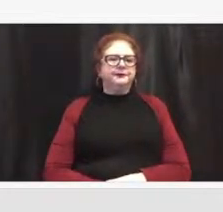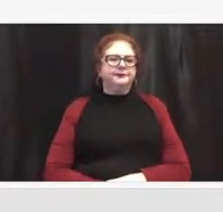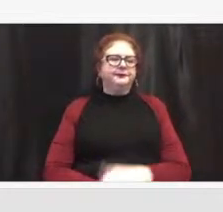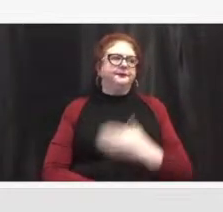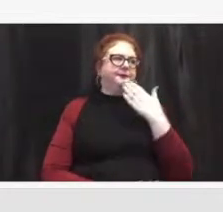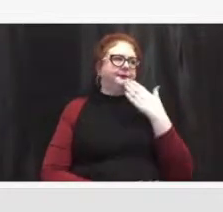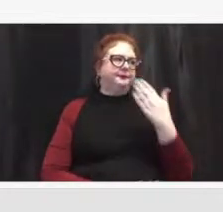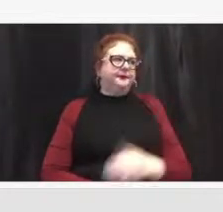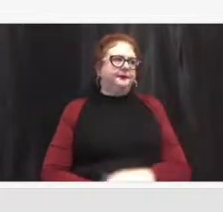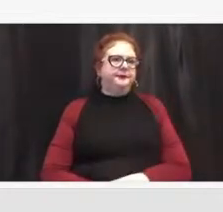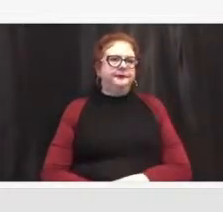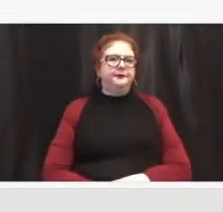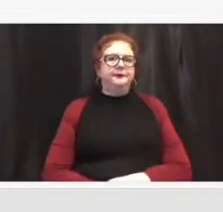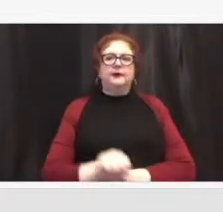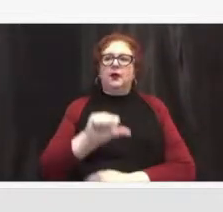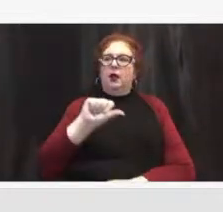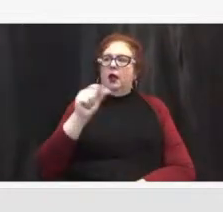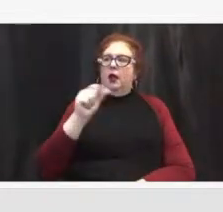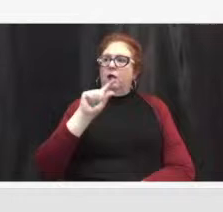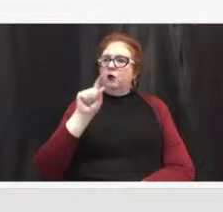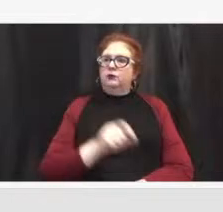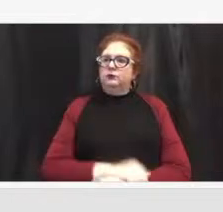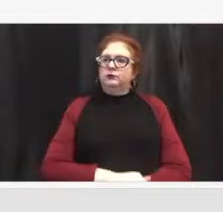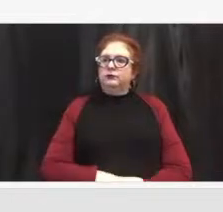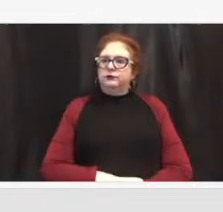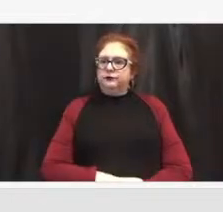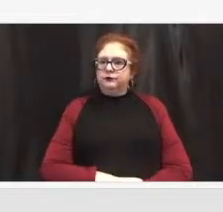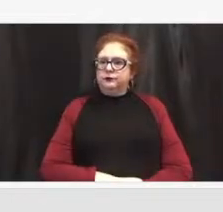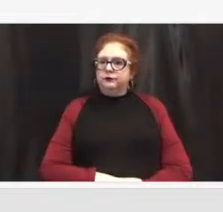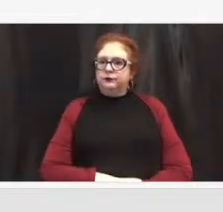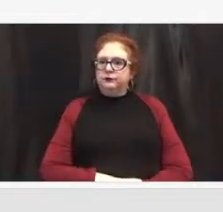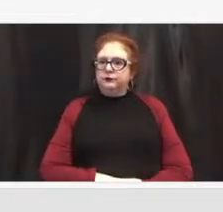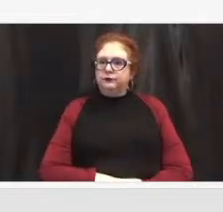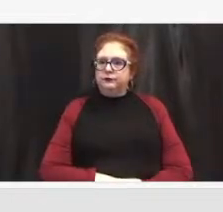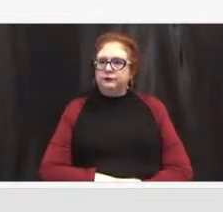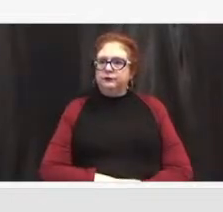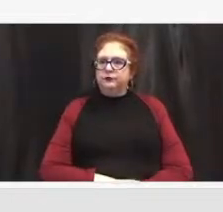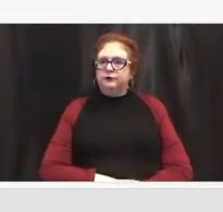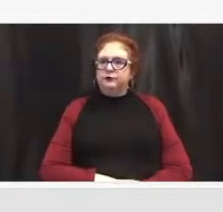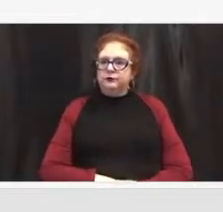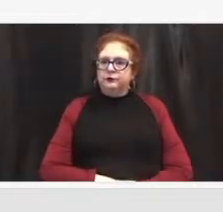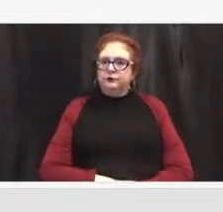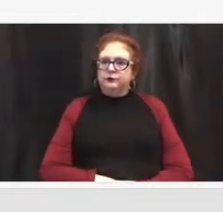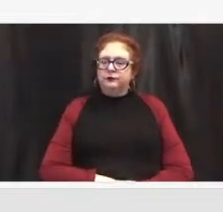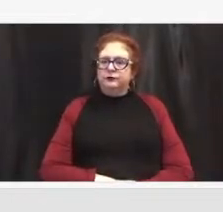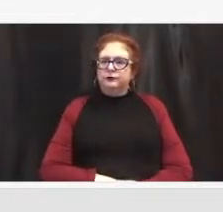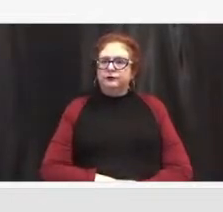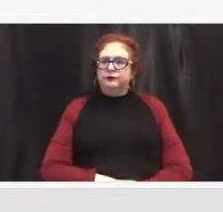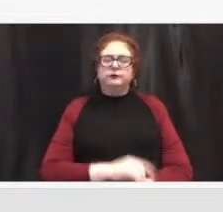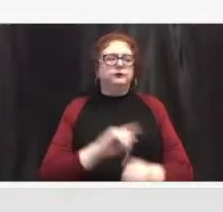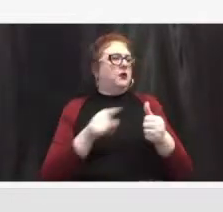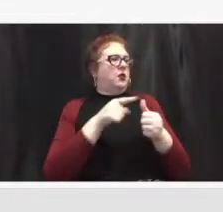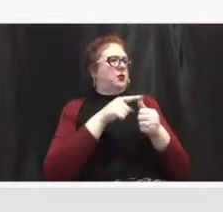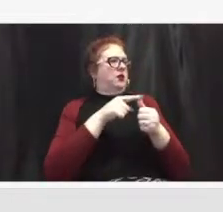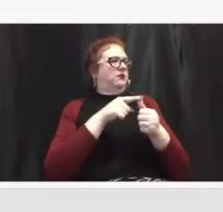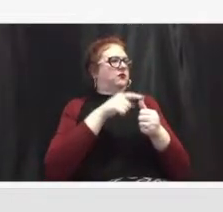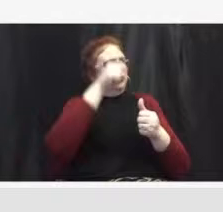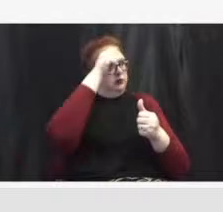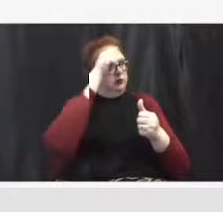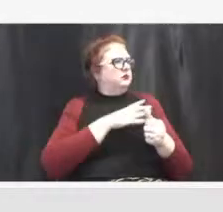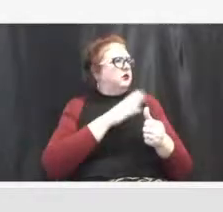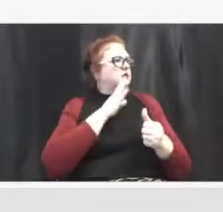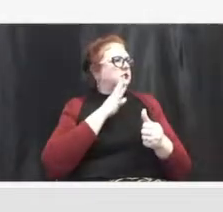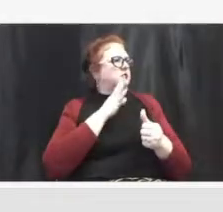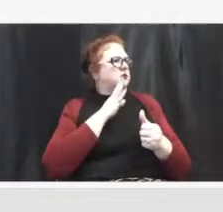All right, any other questions? Commissioner Butler, go ahead. The first gentleman who spoke against the neighbor, sir, what's